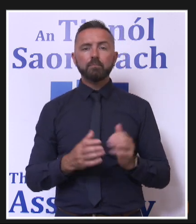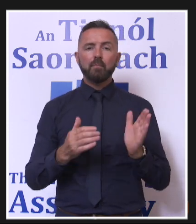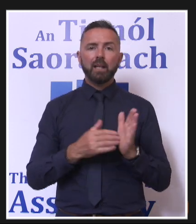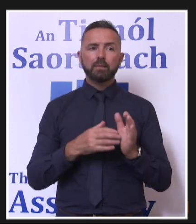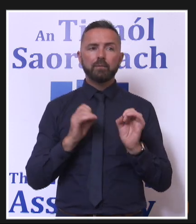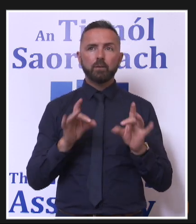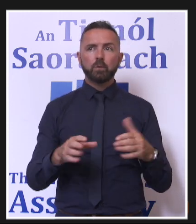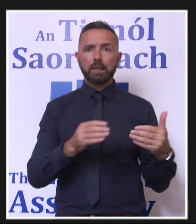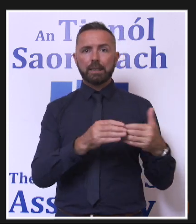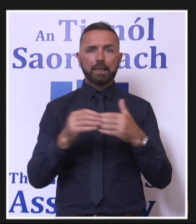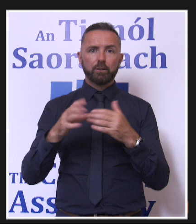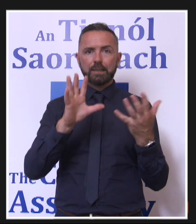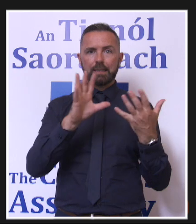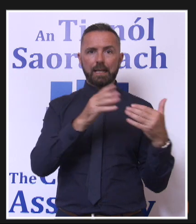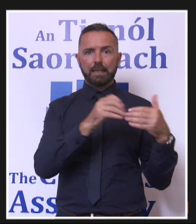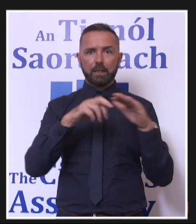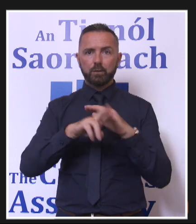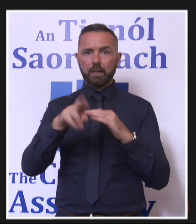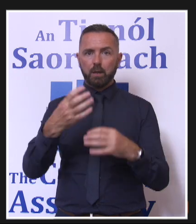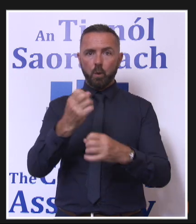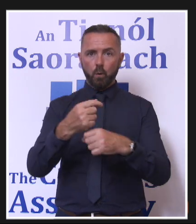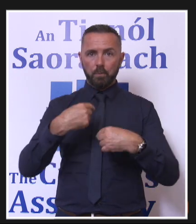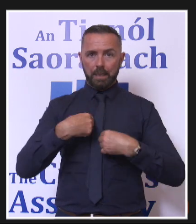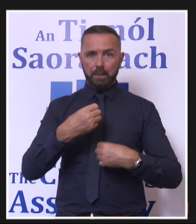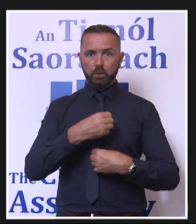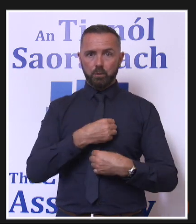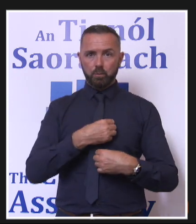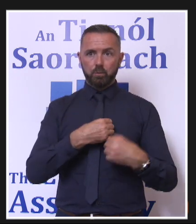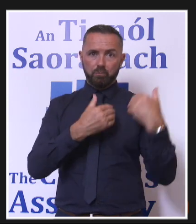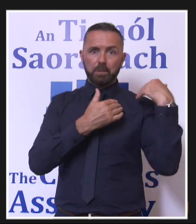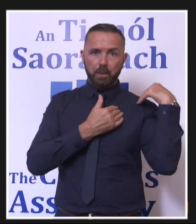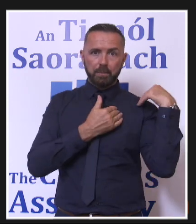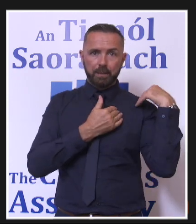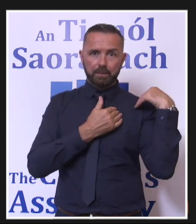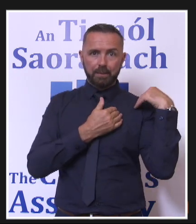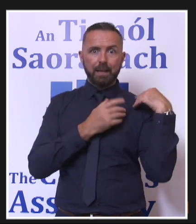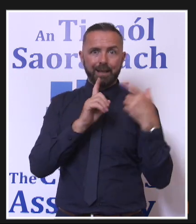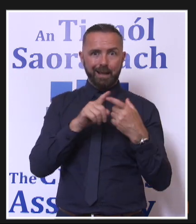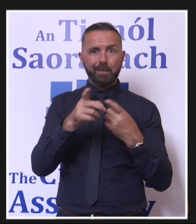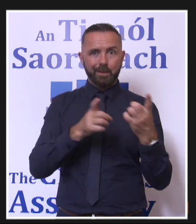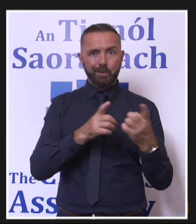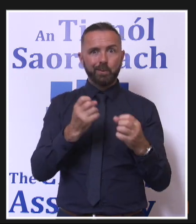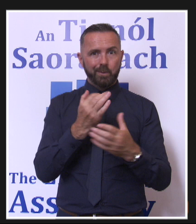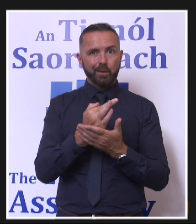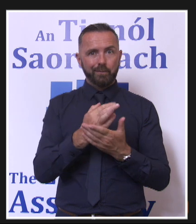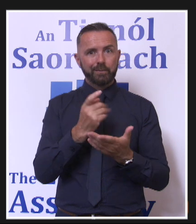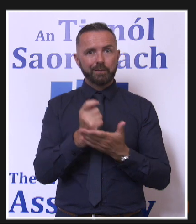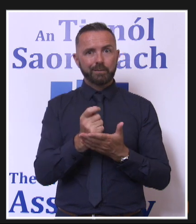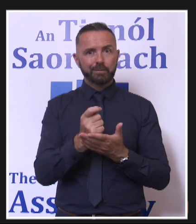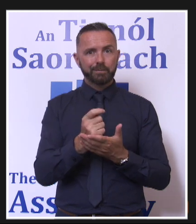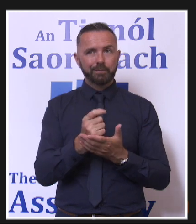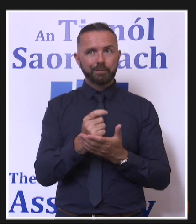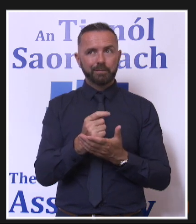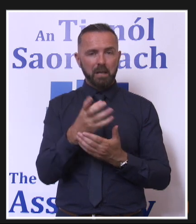to account. So the 10 leaders can, and they do. I can assure you, they often. Why'd you do this? Why? There's